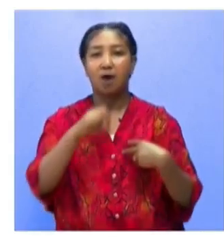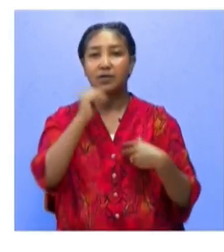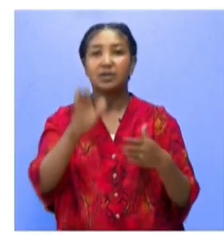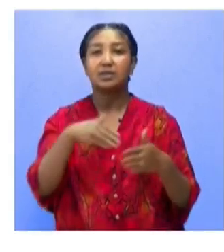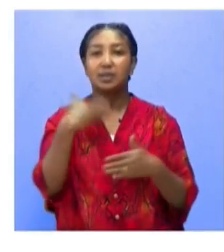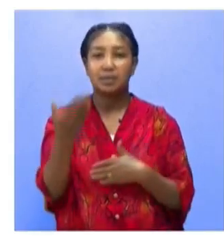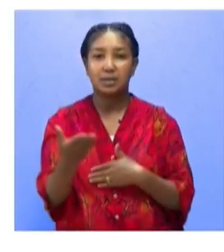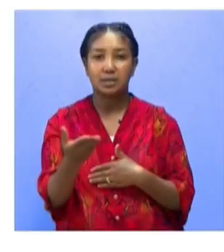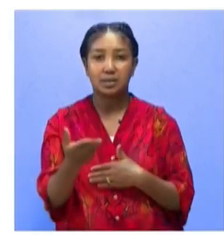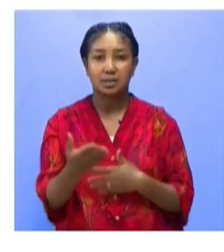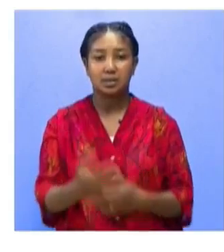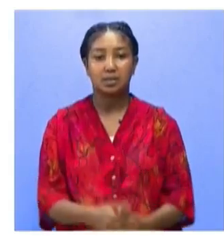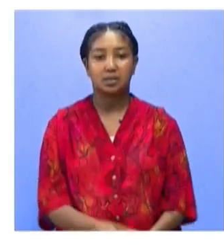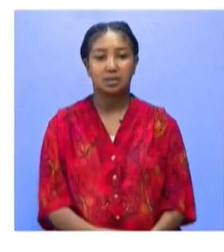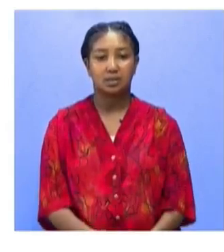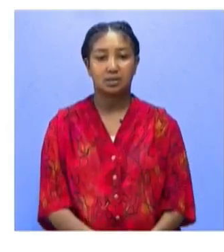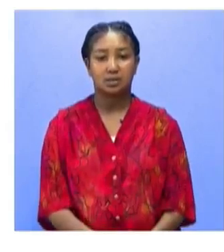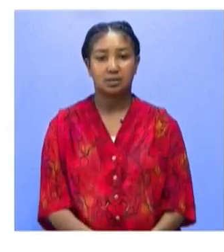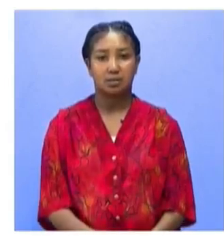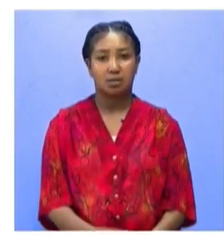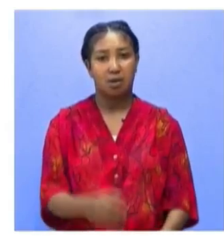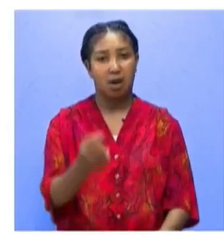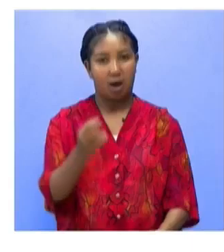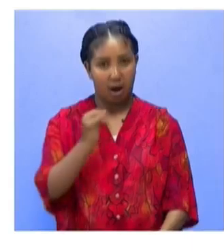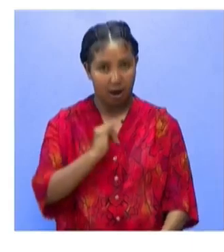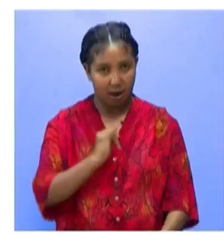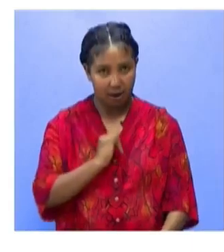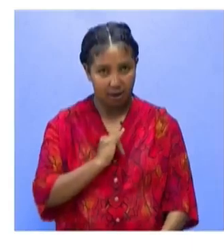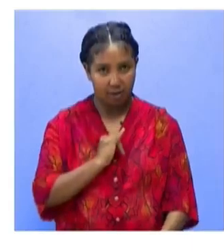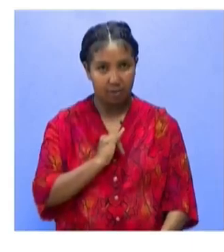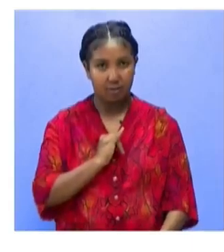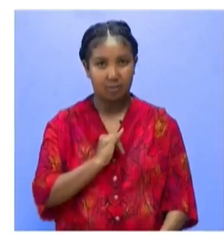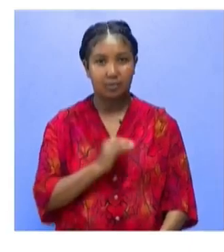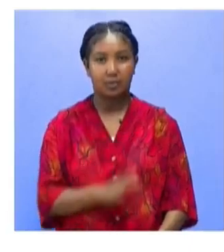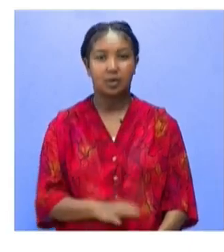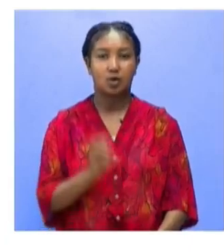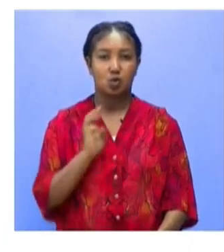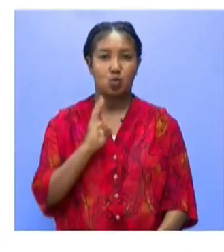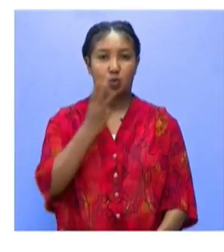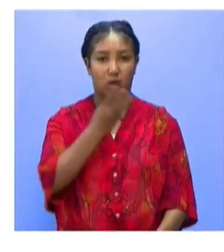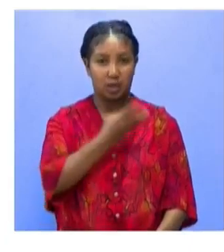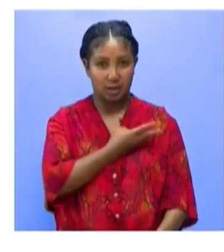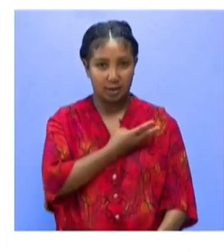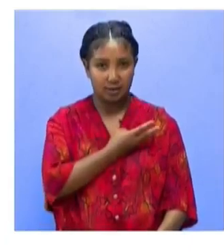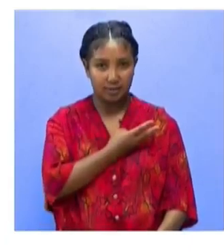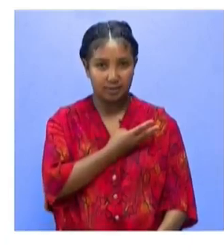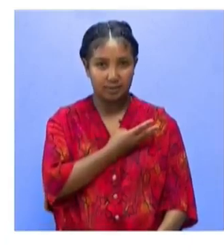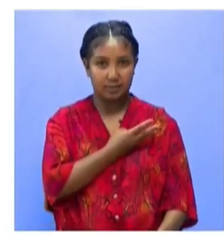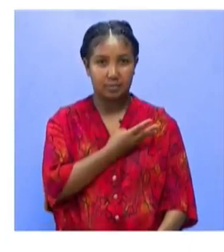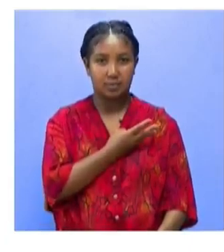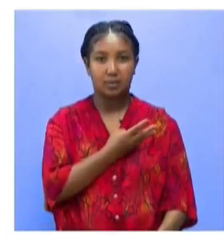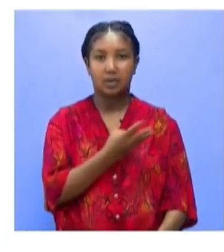then here, I, we,